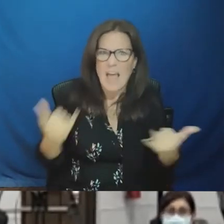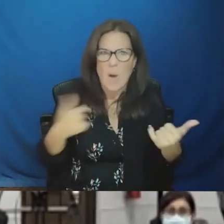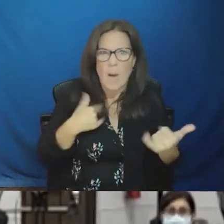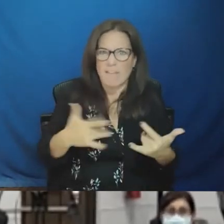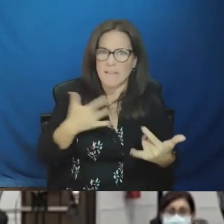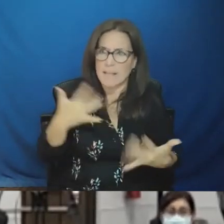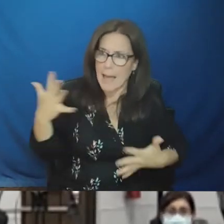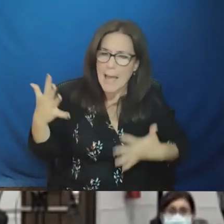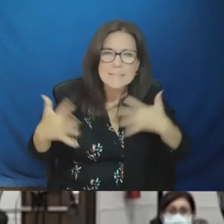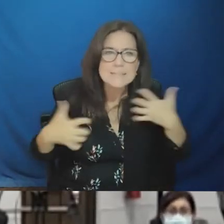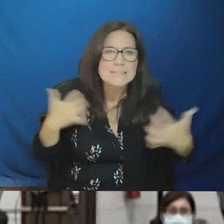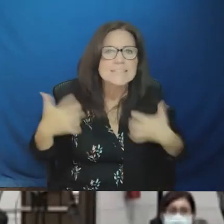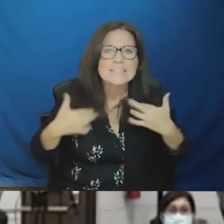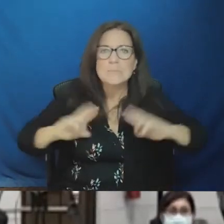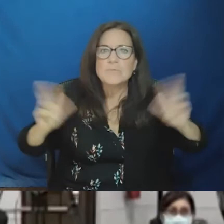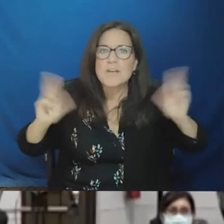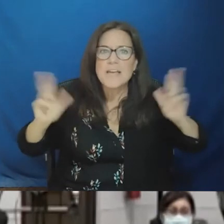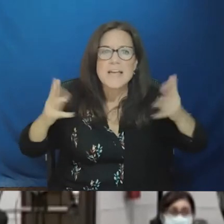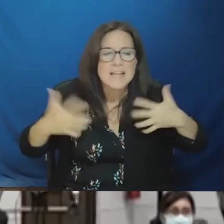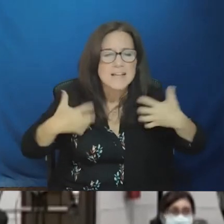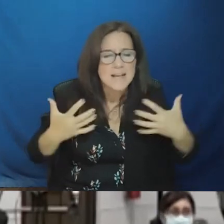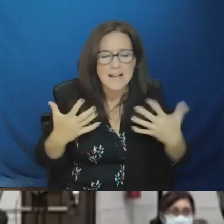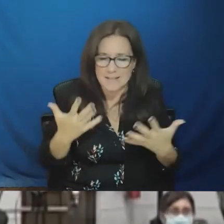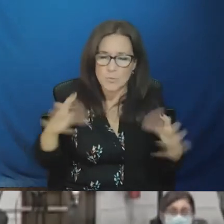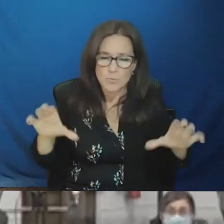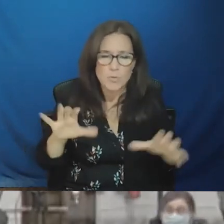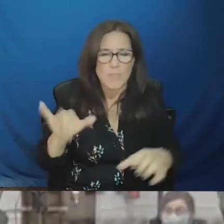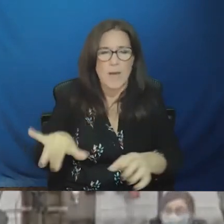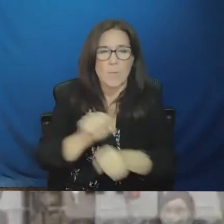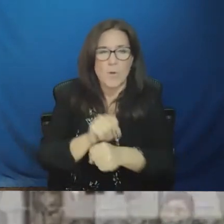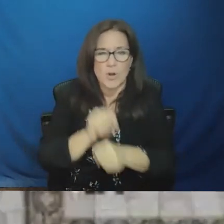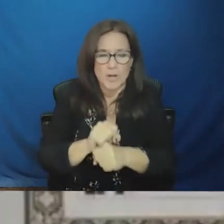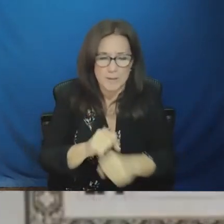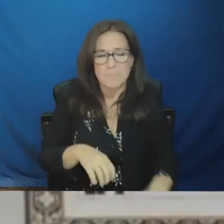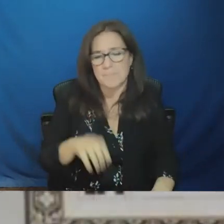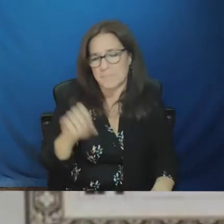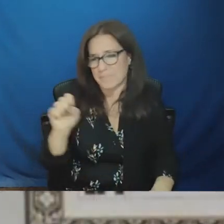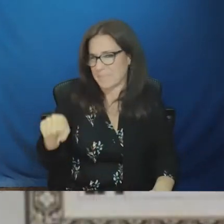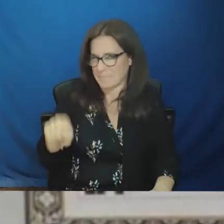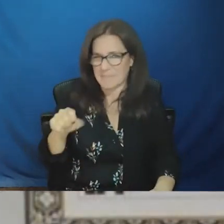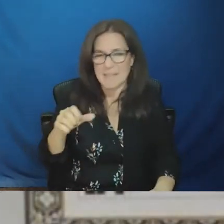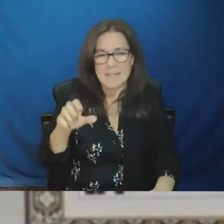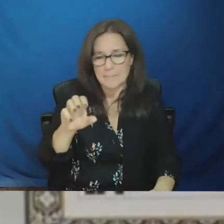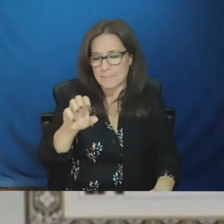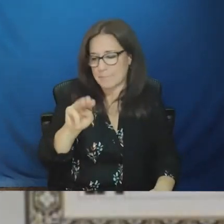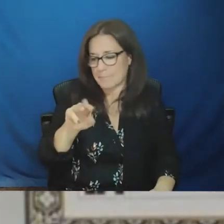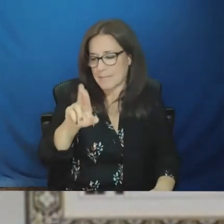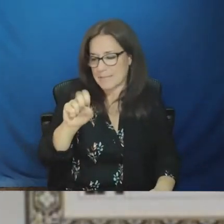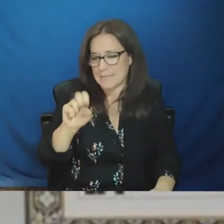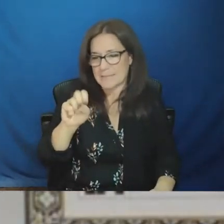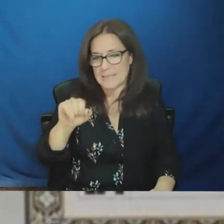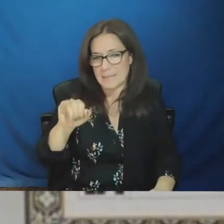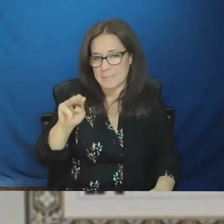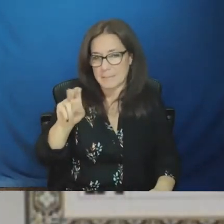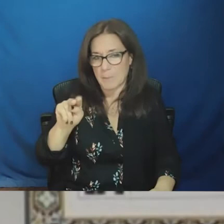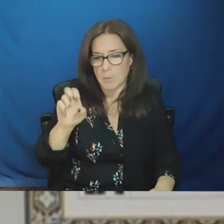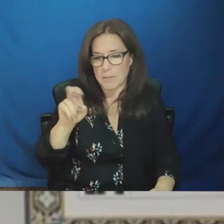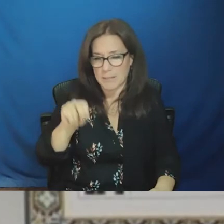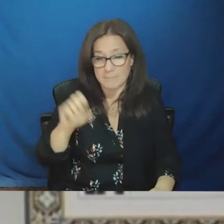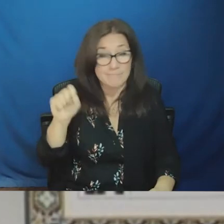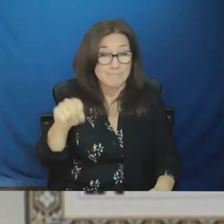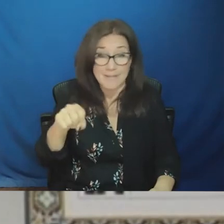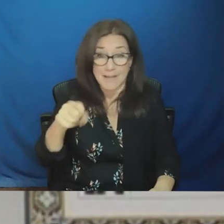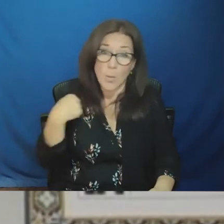Yeah, I'm there and ready to do that. I mean, this is one of the things that we're working on at, all 58 counties of First